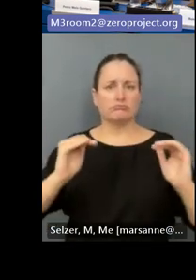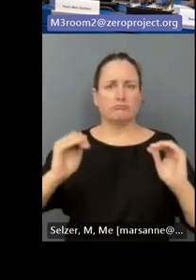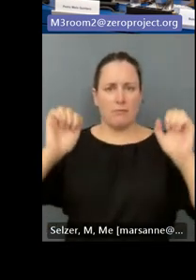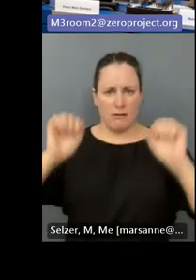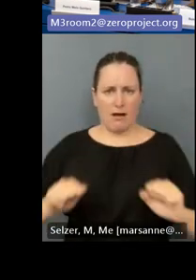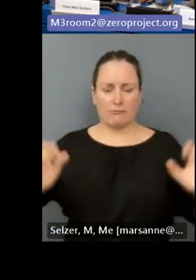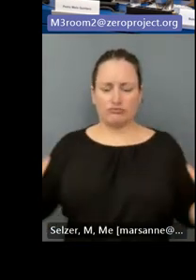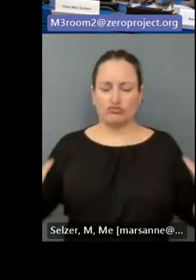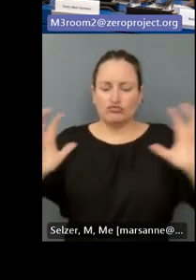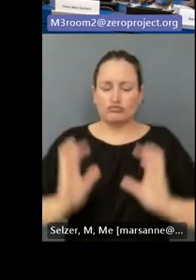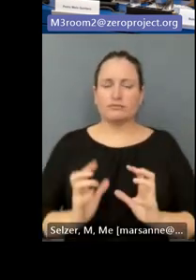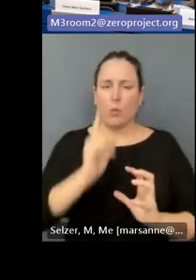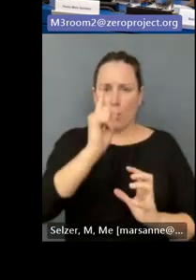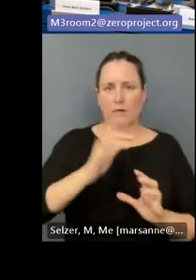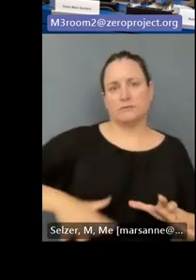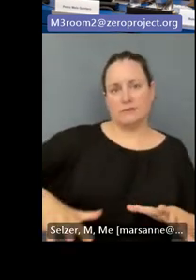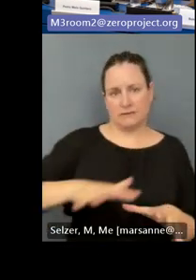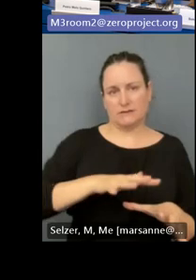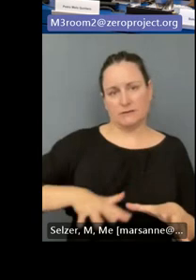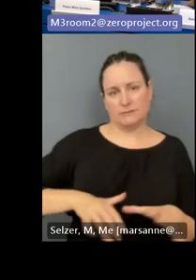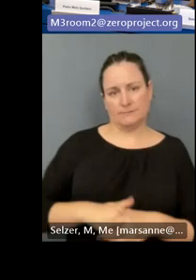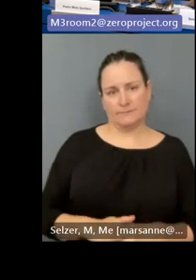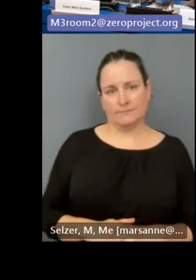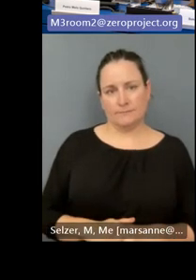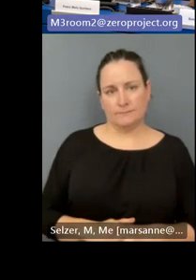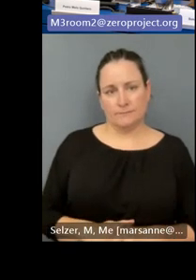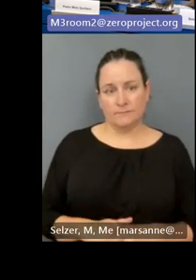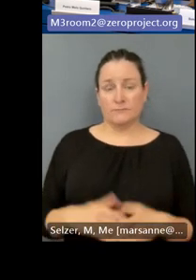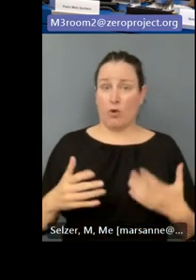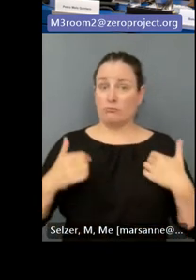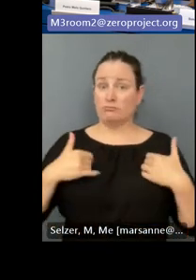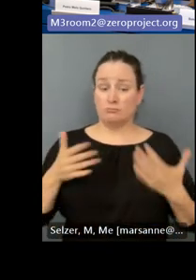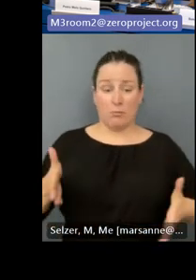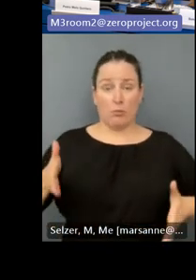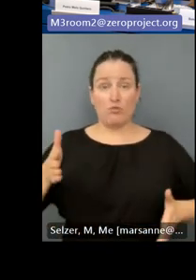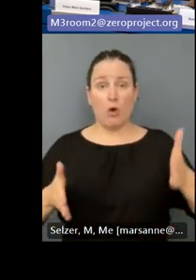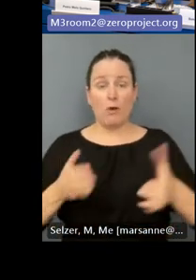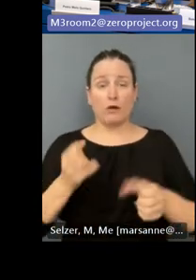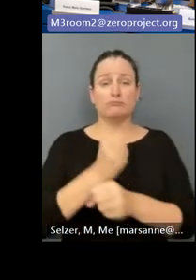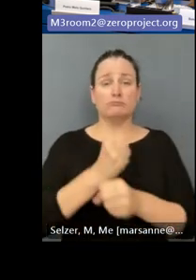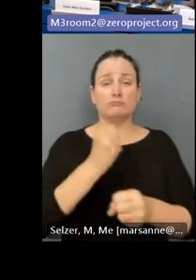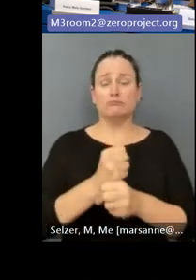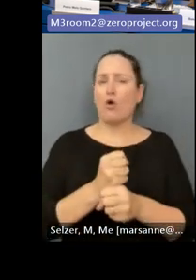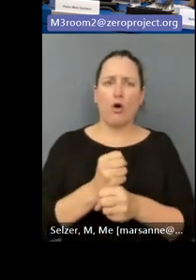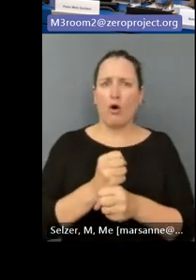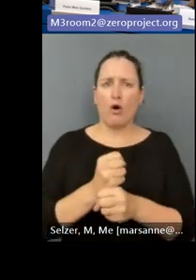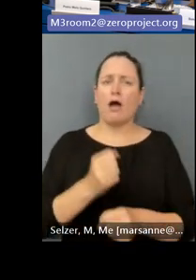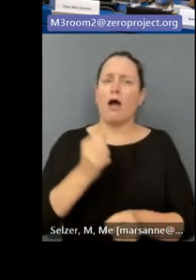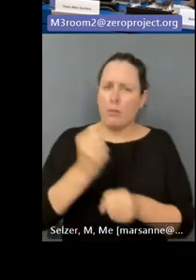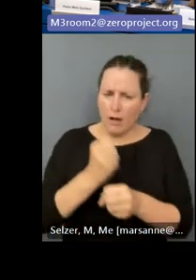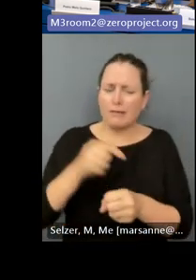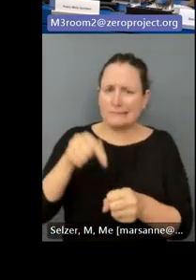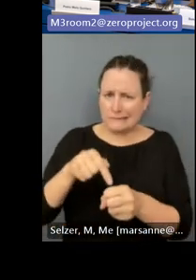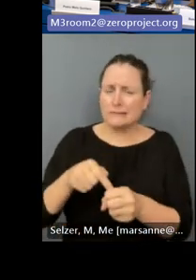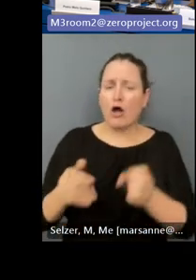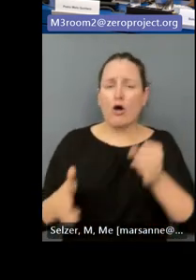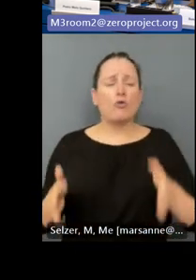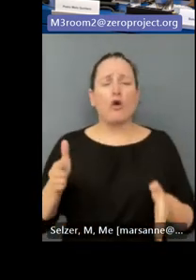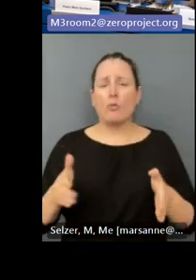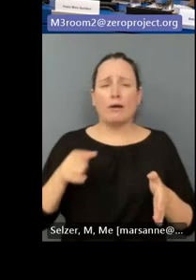most exciting thing is that we are not just building robots, we are building dreams. Each national and